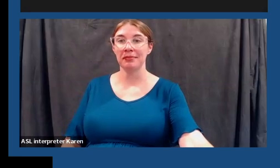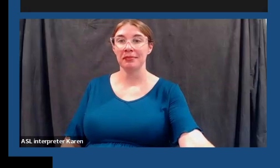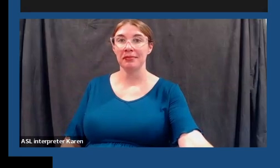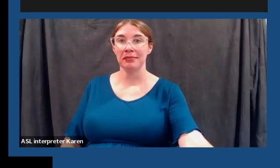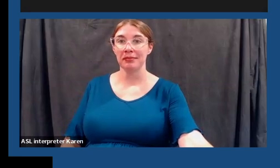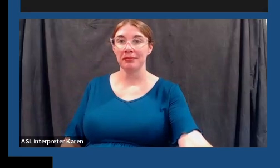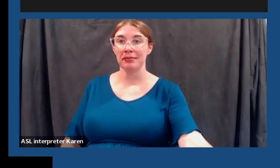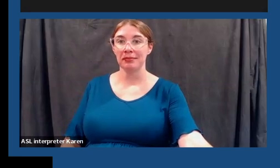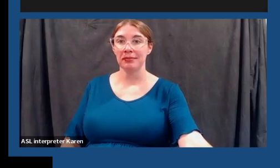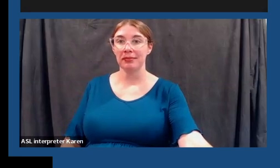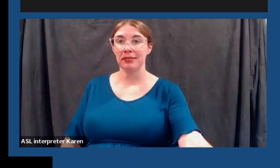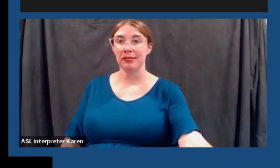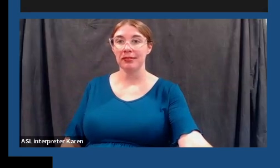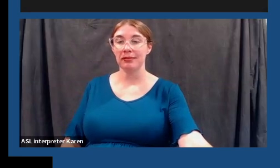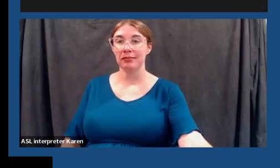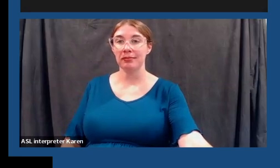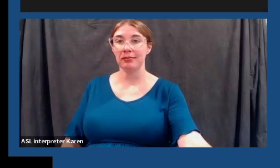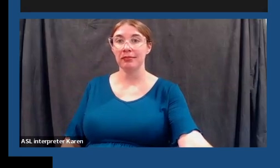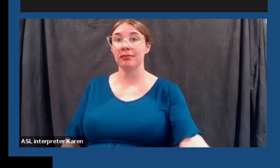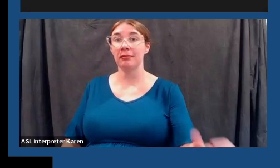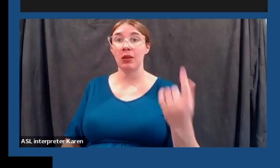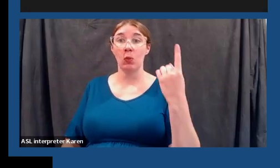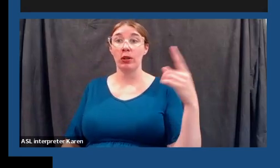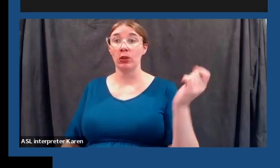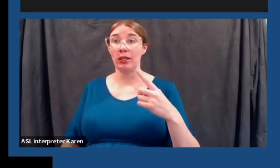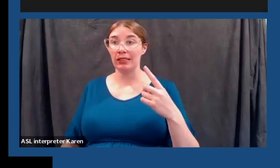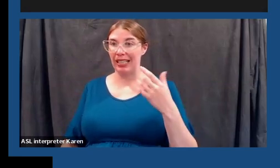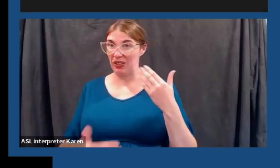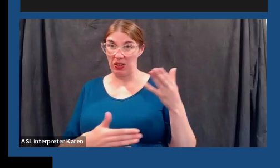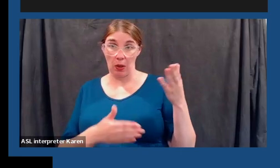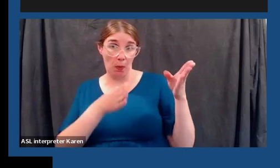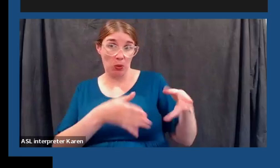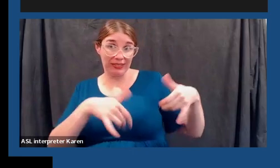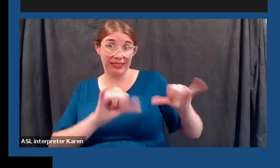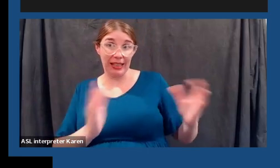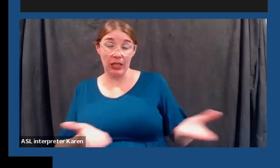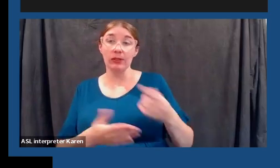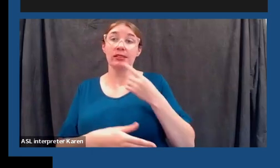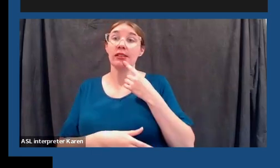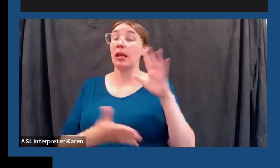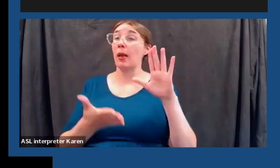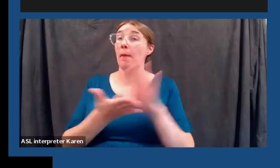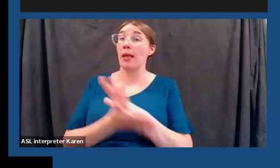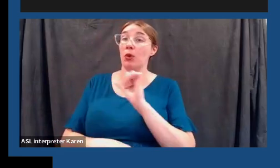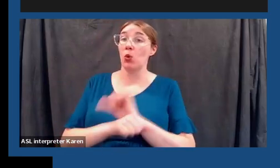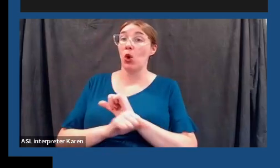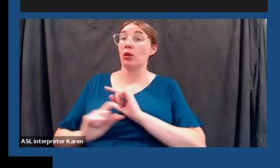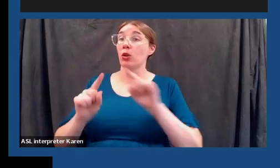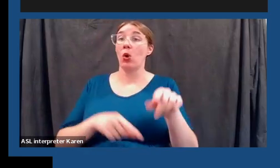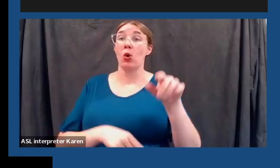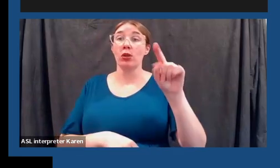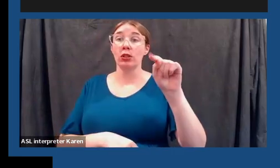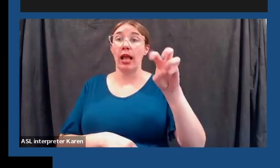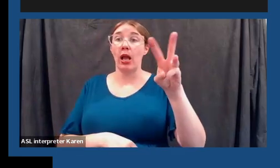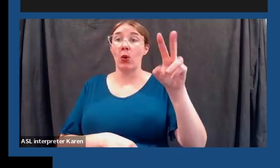There is a question. I don't know if the person's still on, but it says, can we take the paperwork to the town hall if